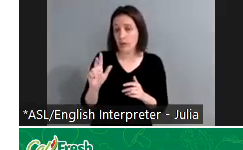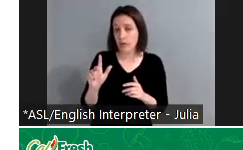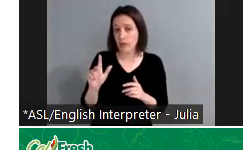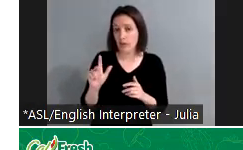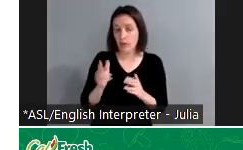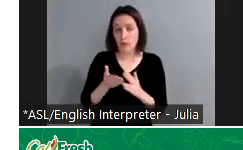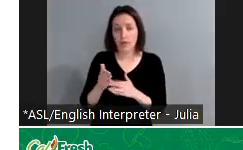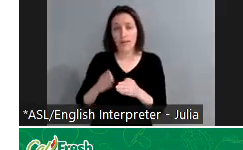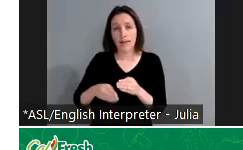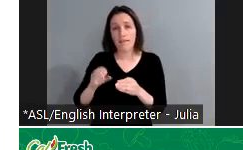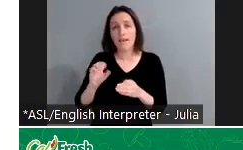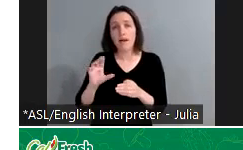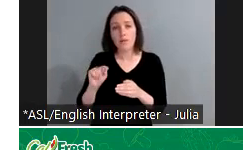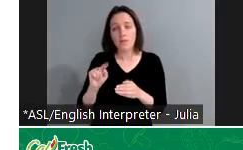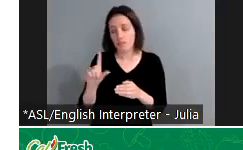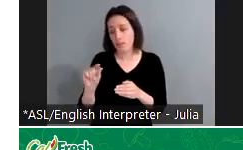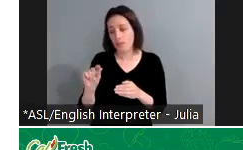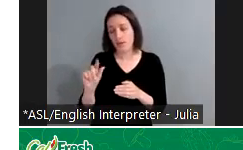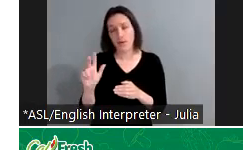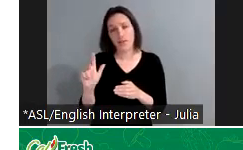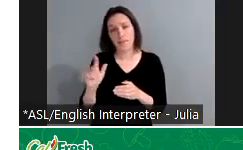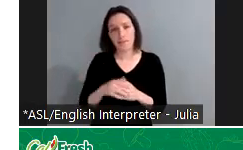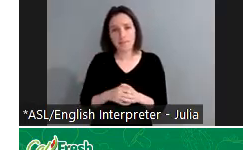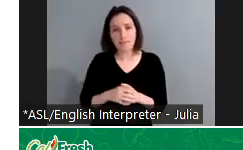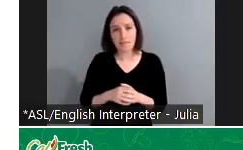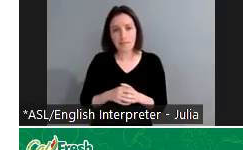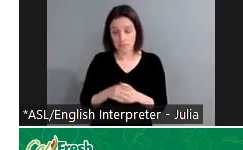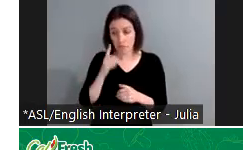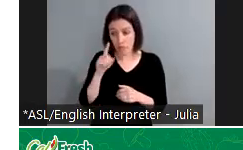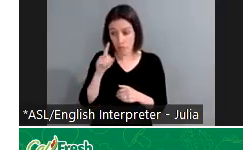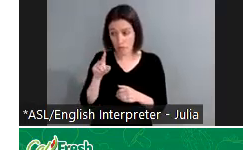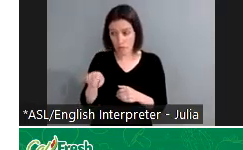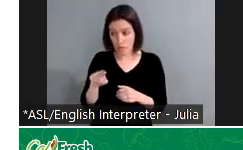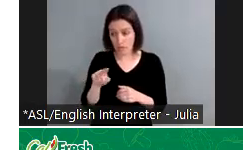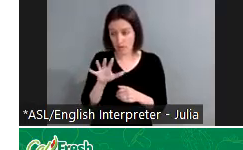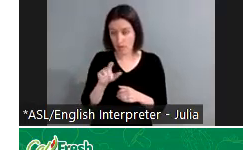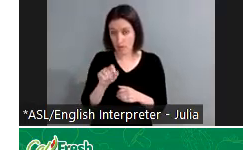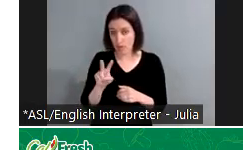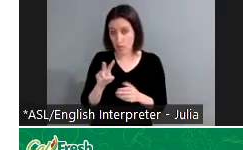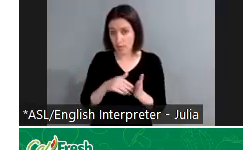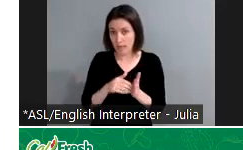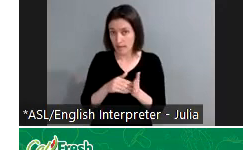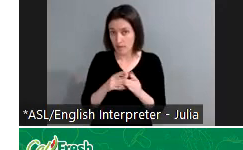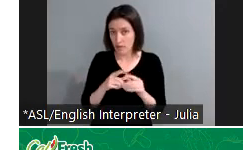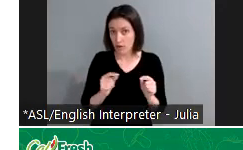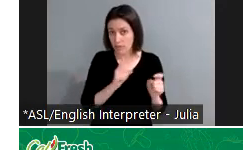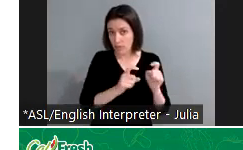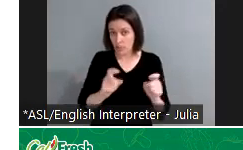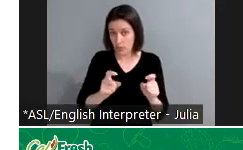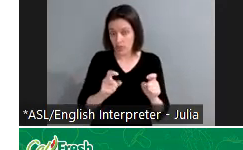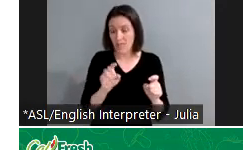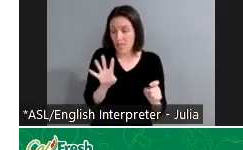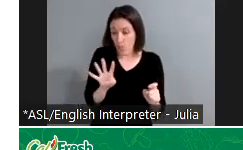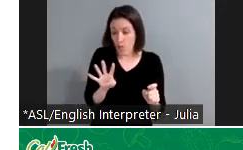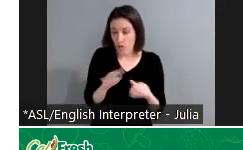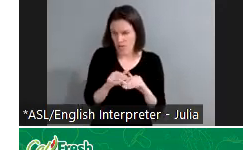2023. Of those over 5.2 million cards issued, Just over 4 million have been pinned,